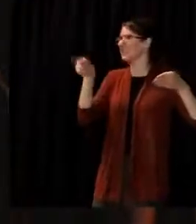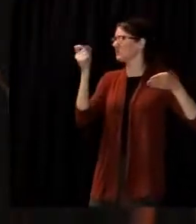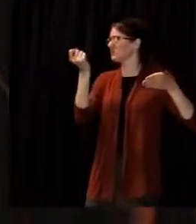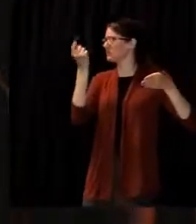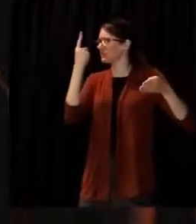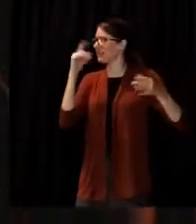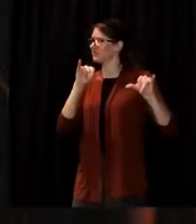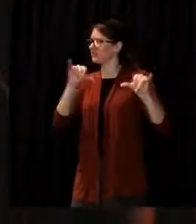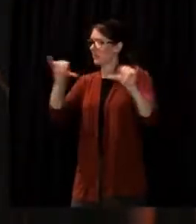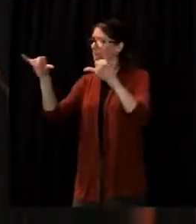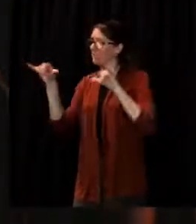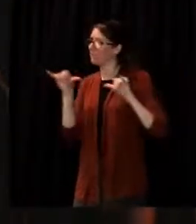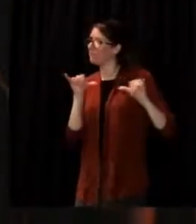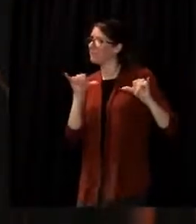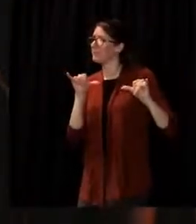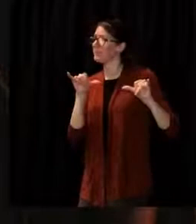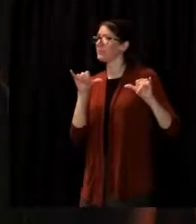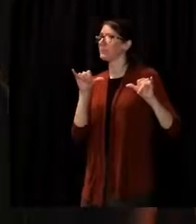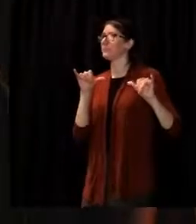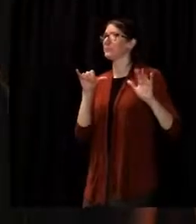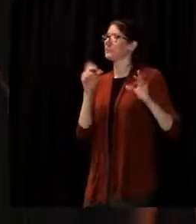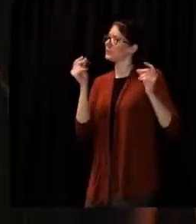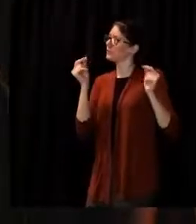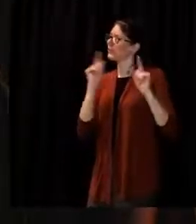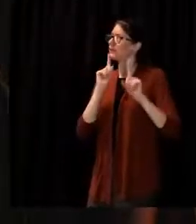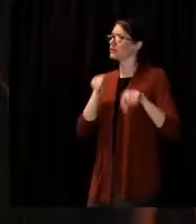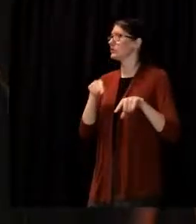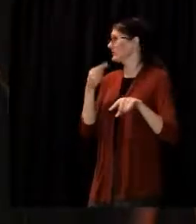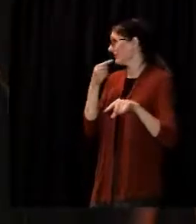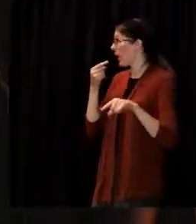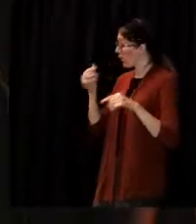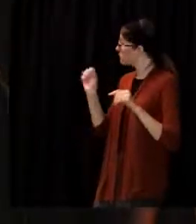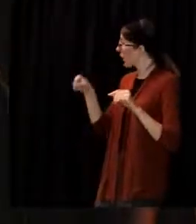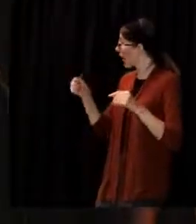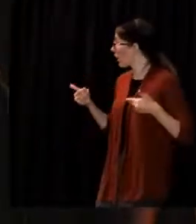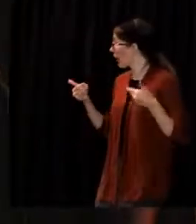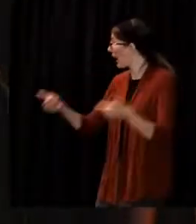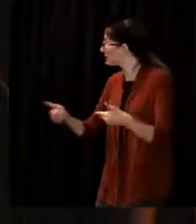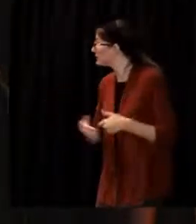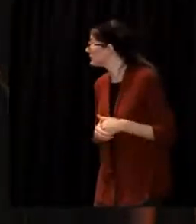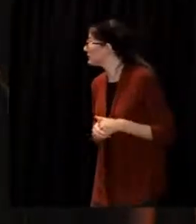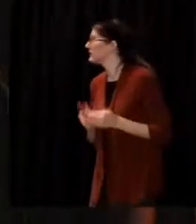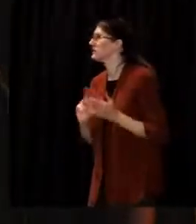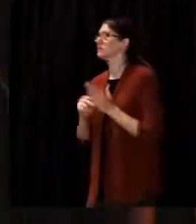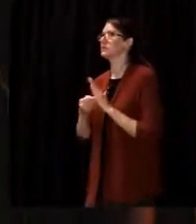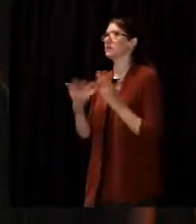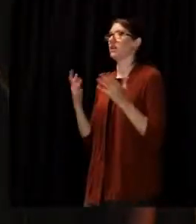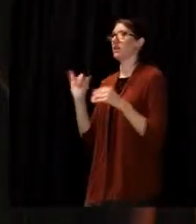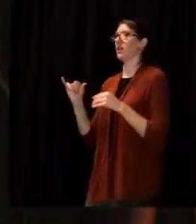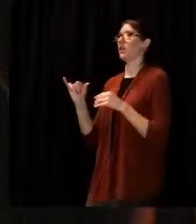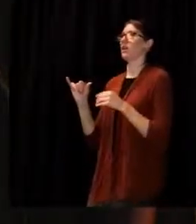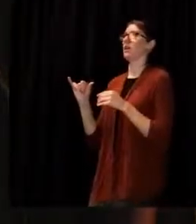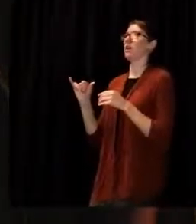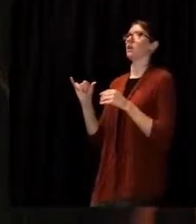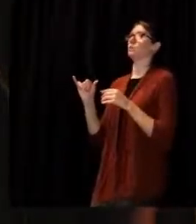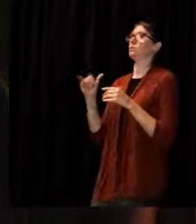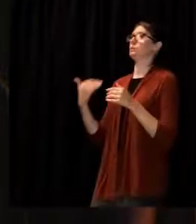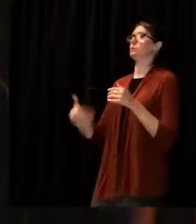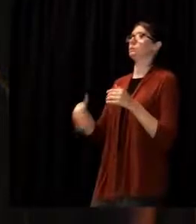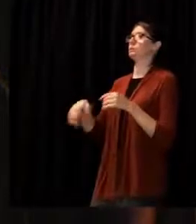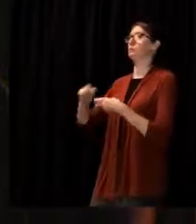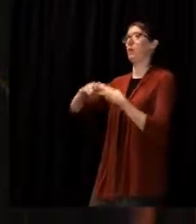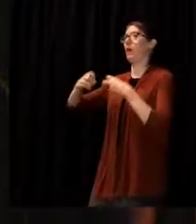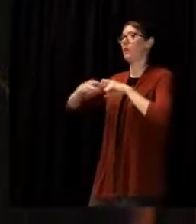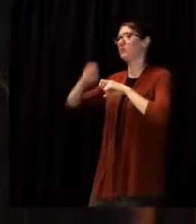too. But if I give just a quick answer and say, okay, yeah, let's just do that, more often than not, what I found, that generated bigger problems for us, as we